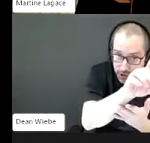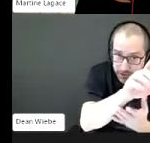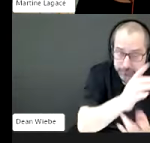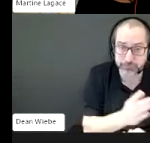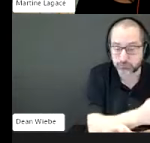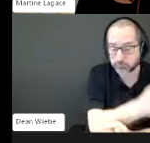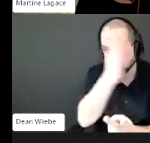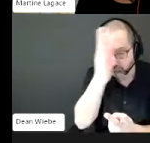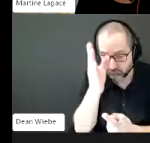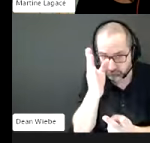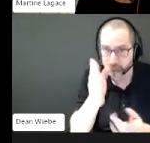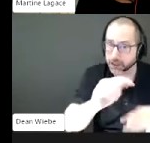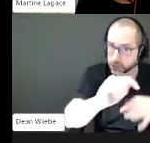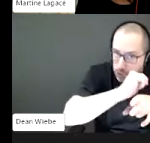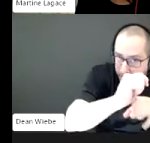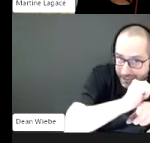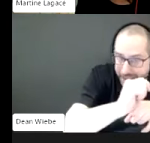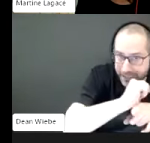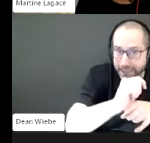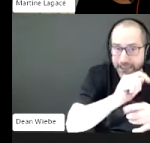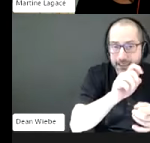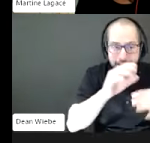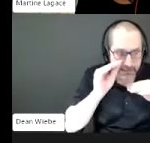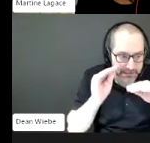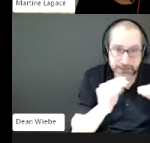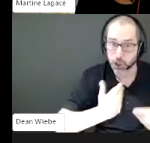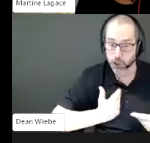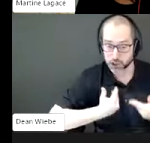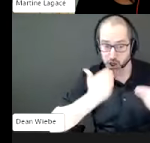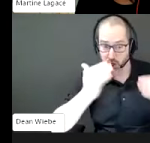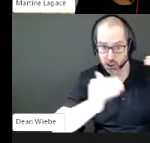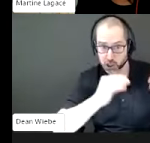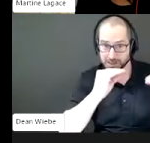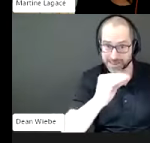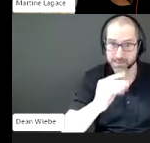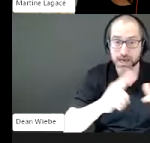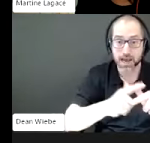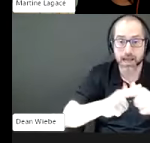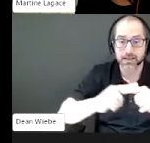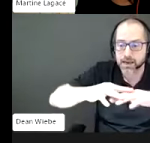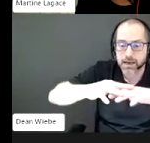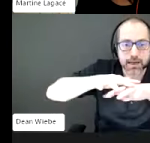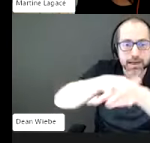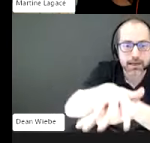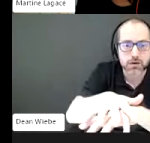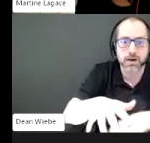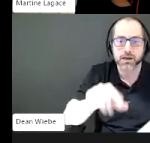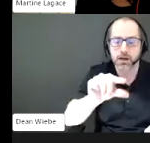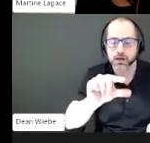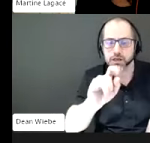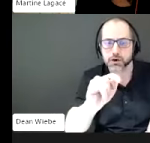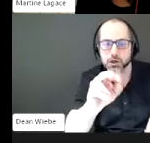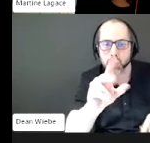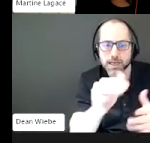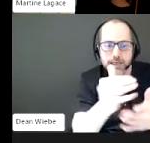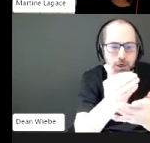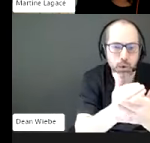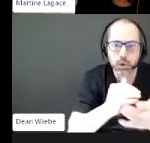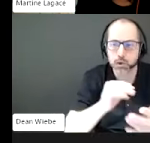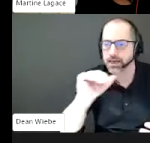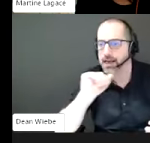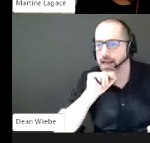having a training, educate younger adults, integrate, for example, courses in gerontology and on aging in the